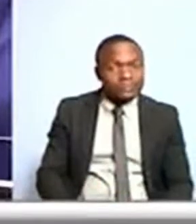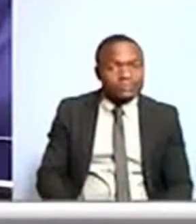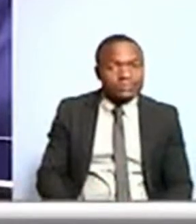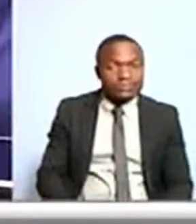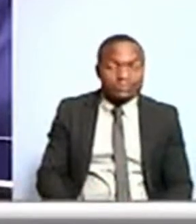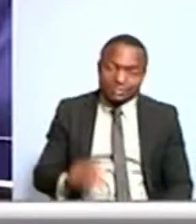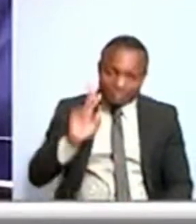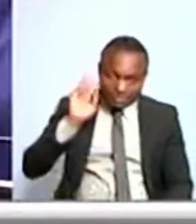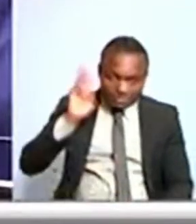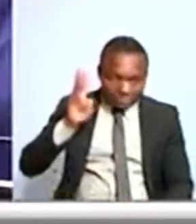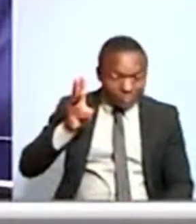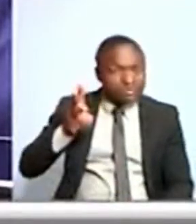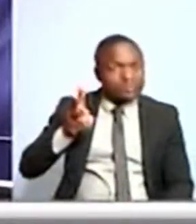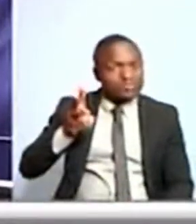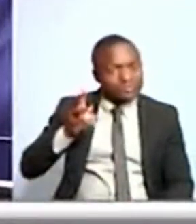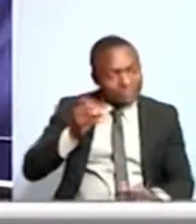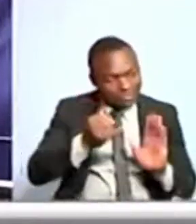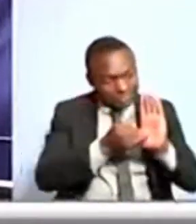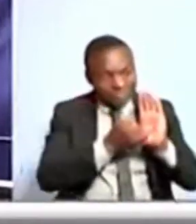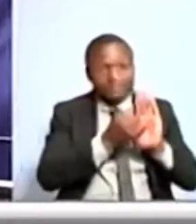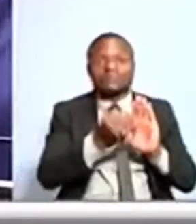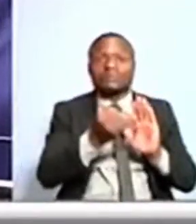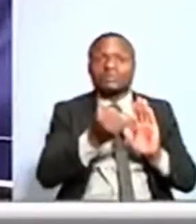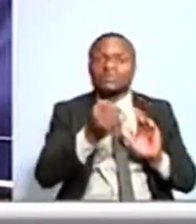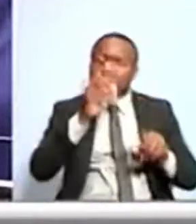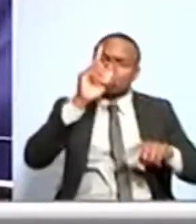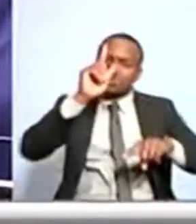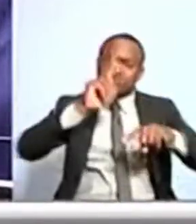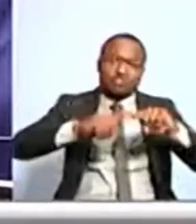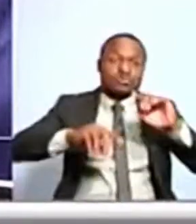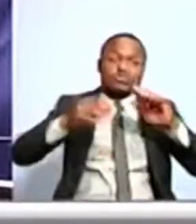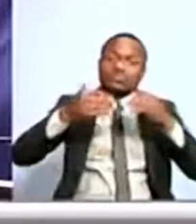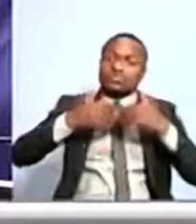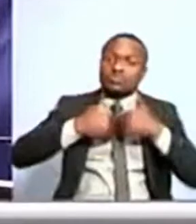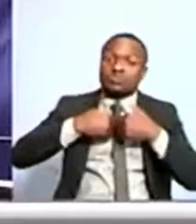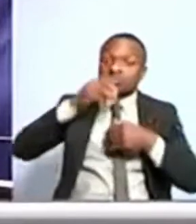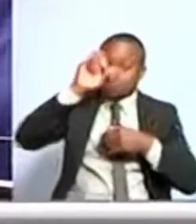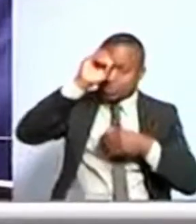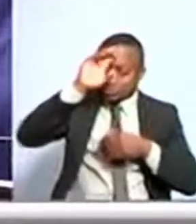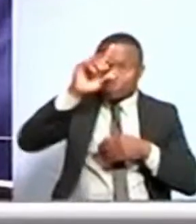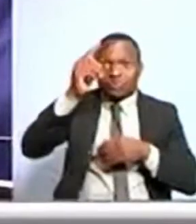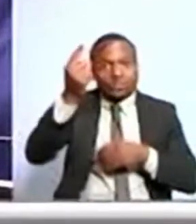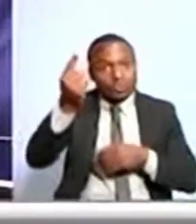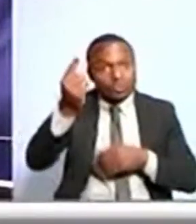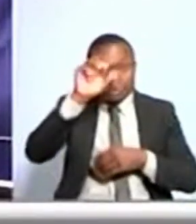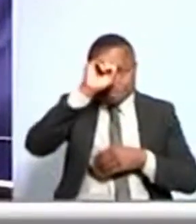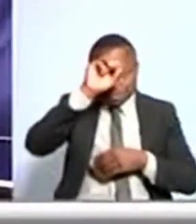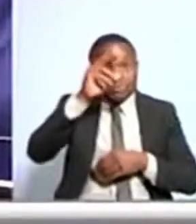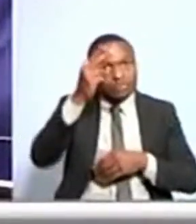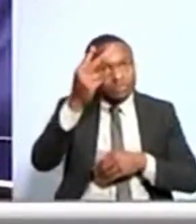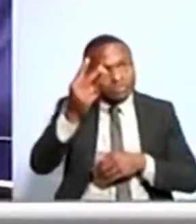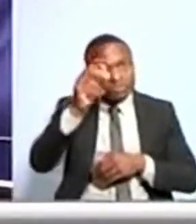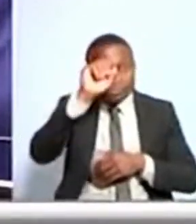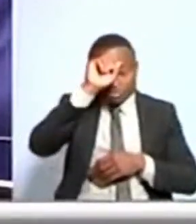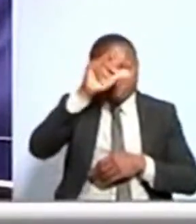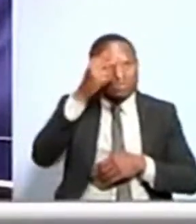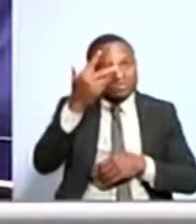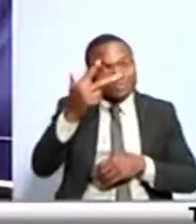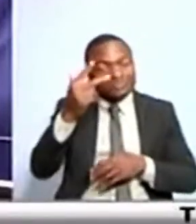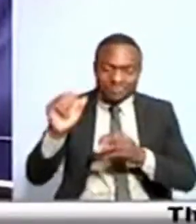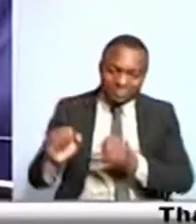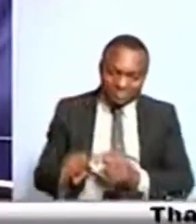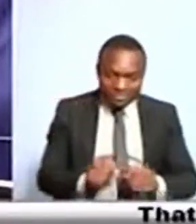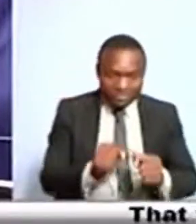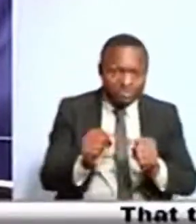you'll be able to be identified. So you cannot have mine number 1, mine number 2, mine number 3. The system